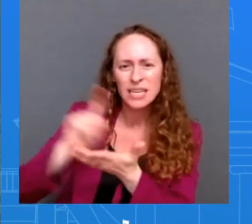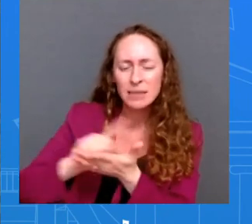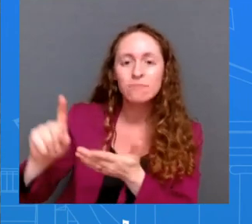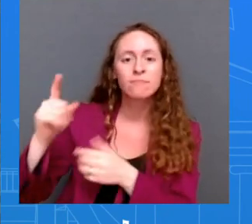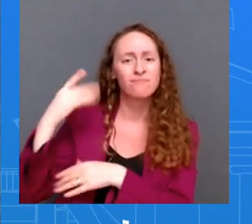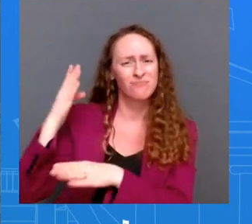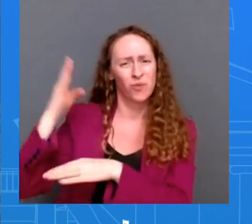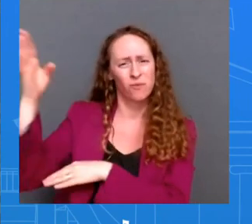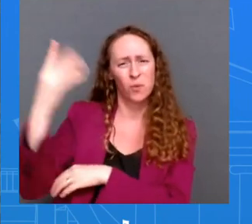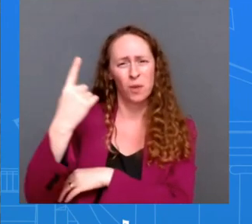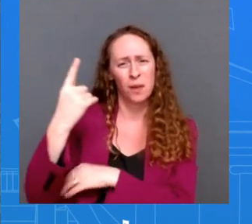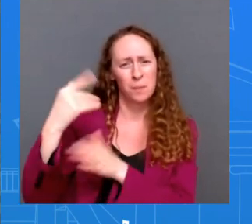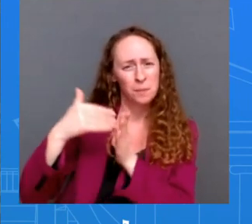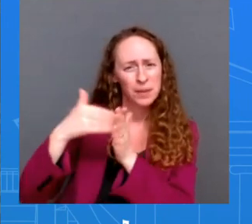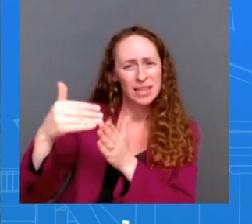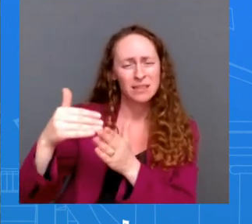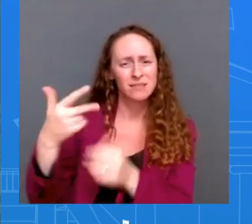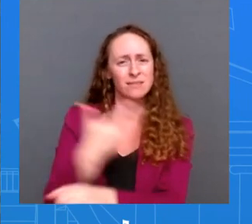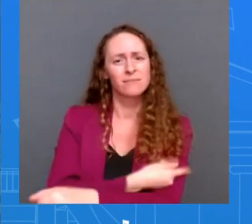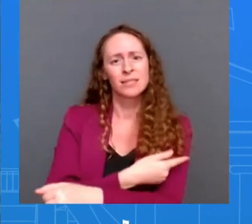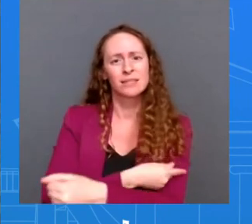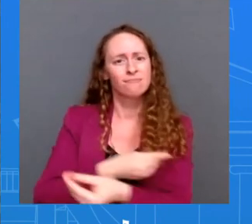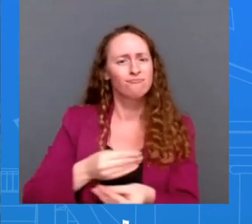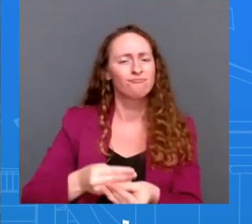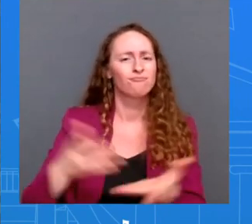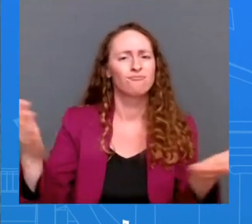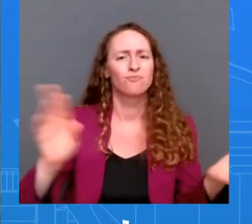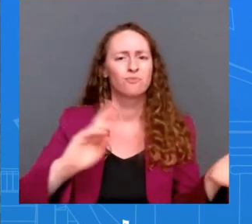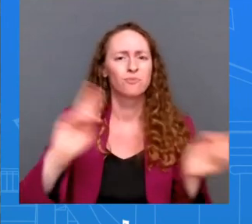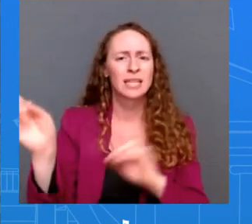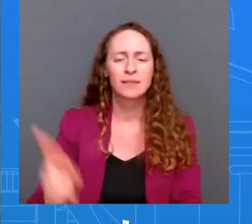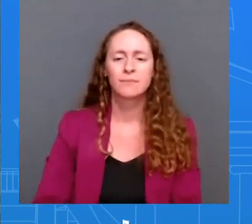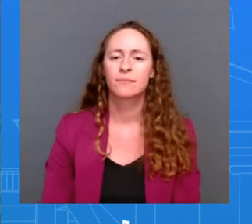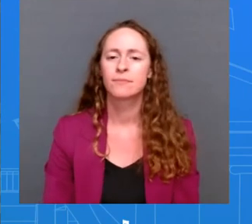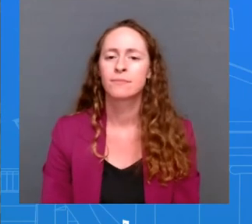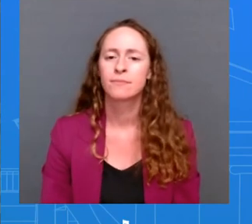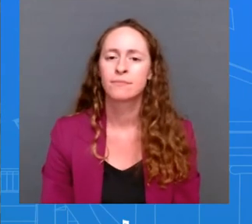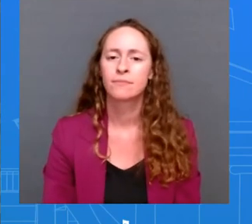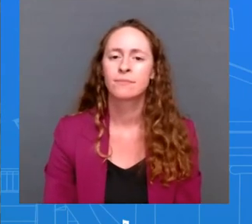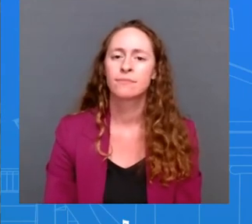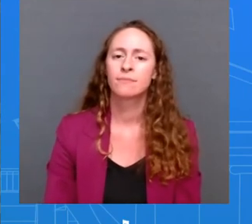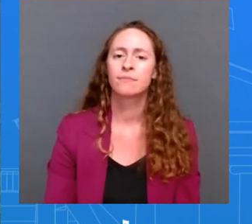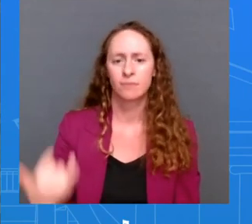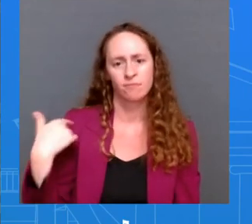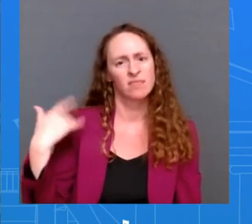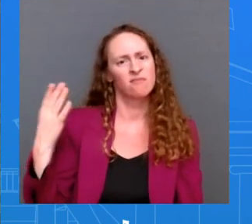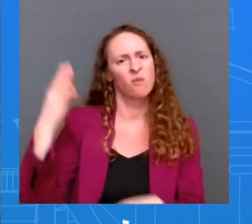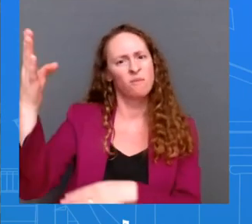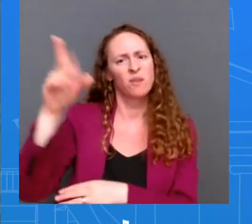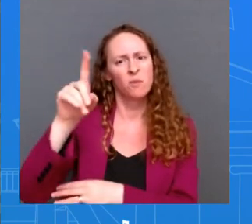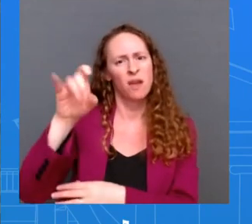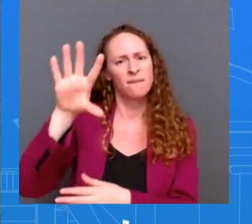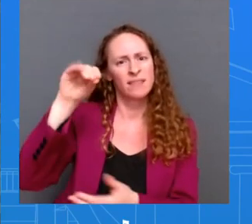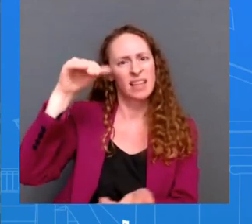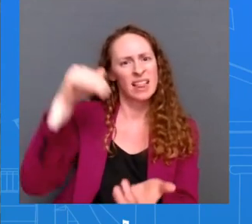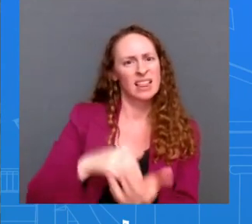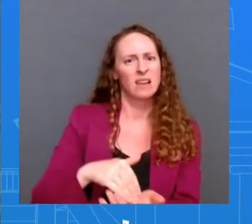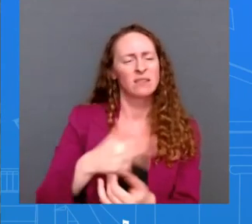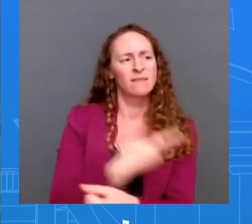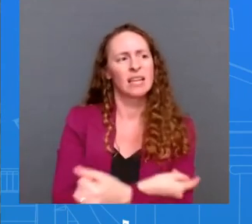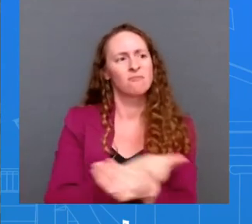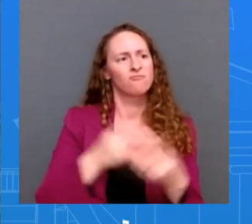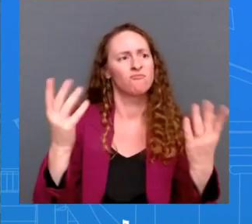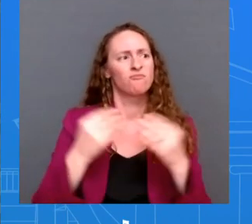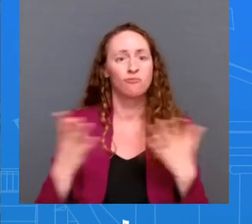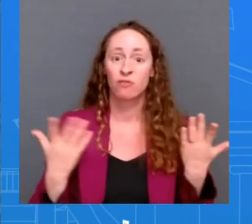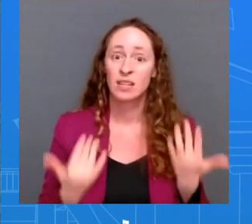delivering of 150,000 JANOS vaccine doses to the U.S., these doses, which had been slated to arrive in November,